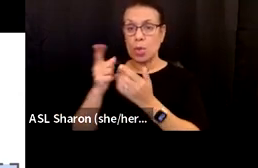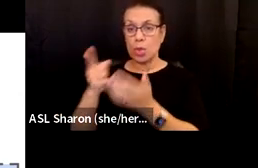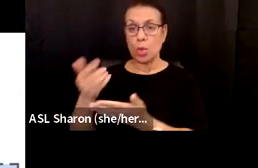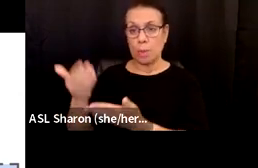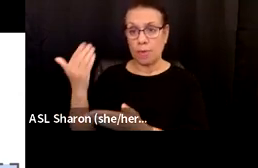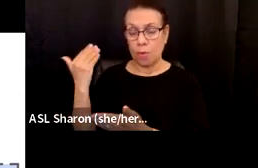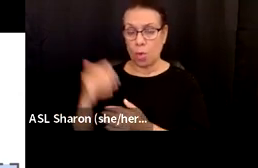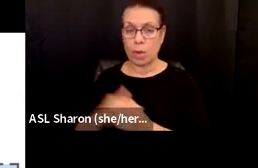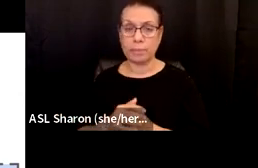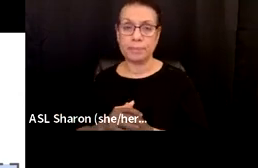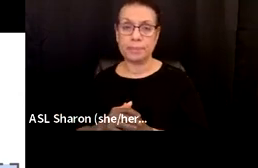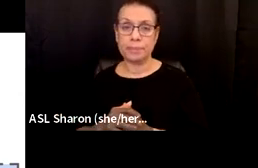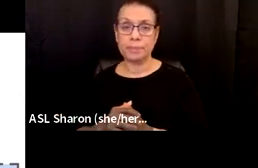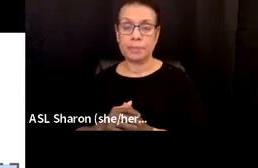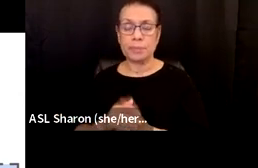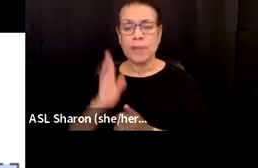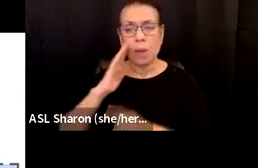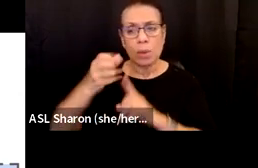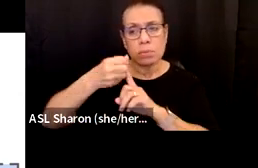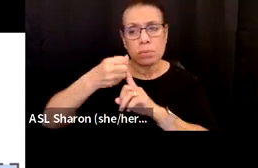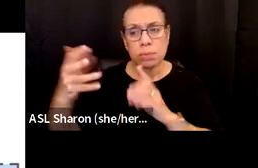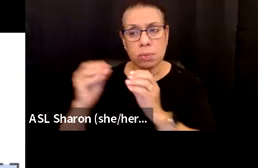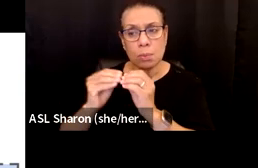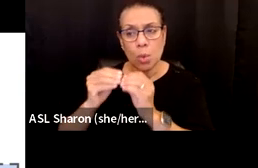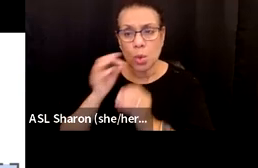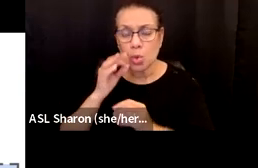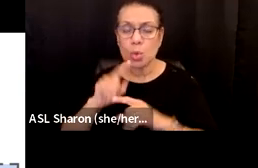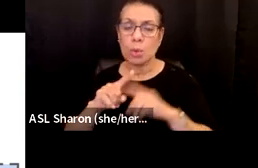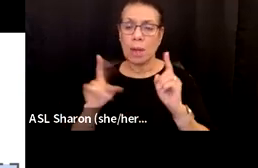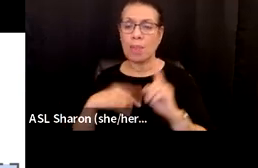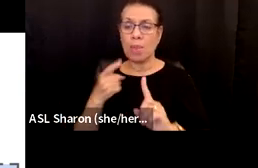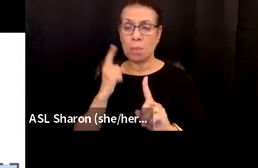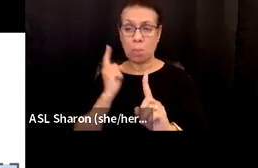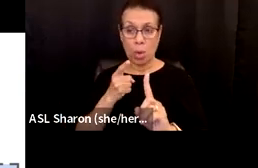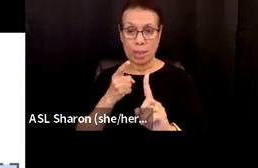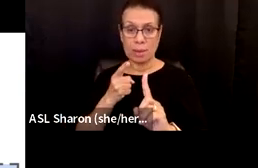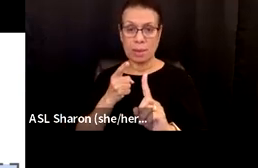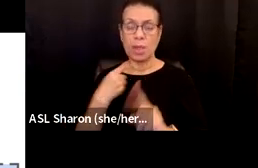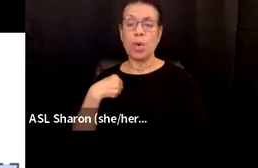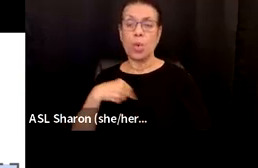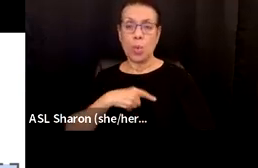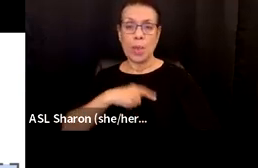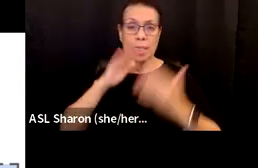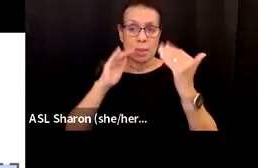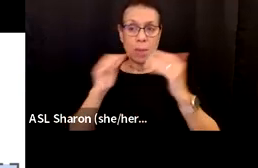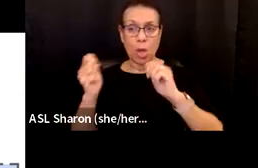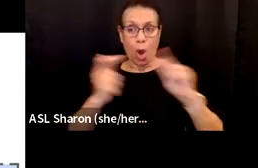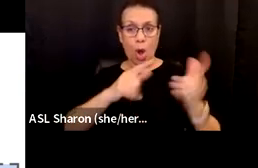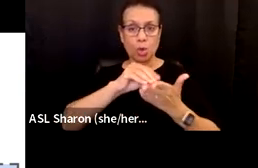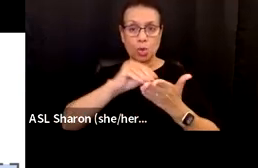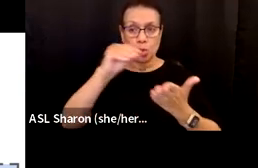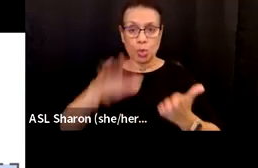into more detail about this in a moment but at its at its core we expect that all students have